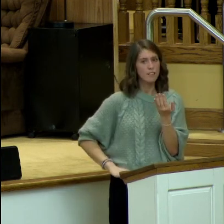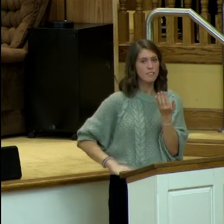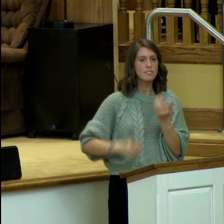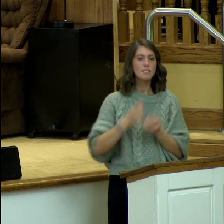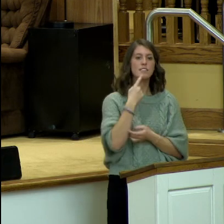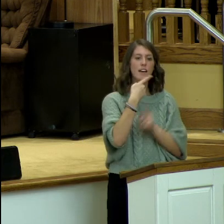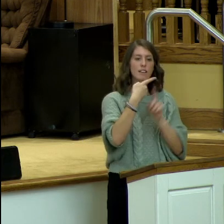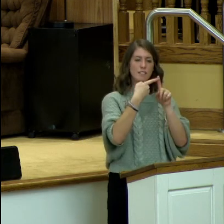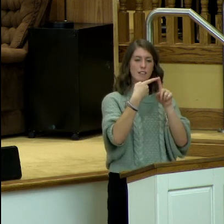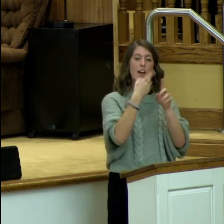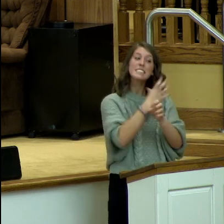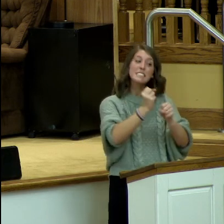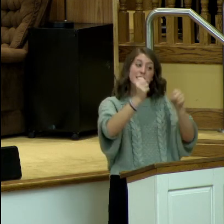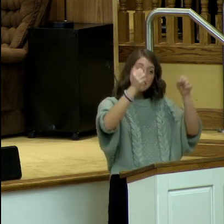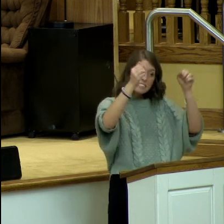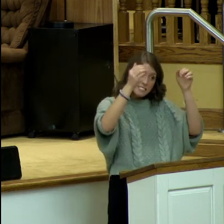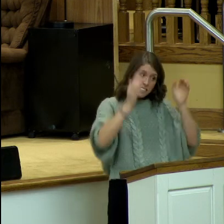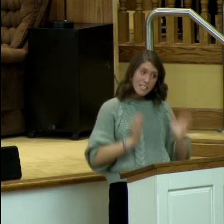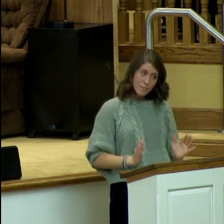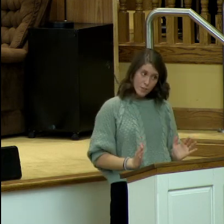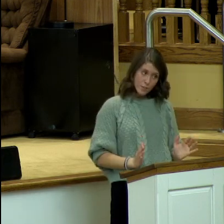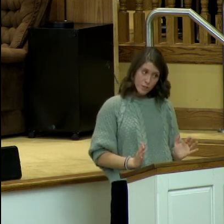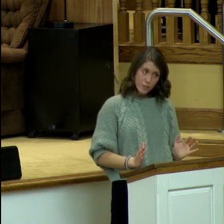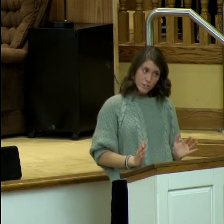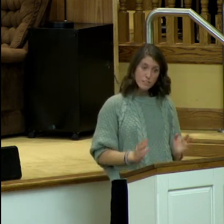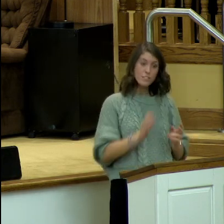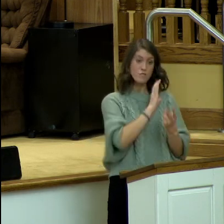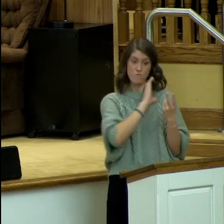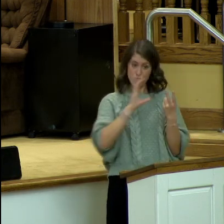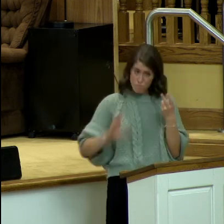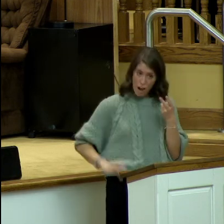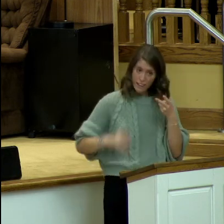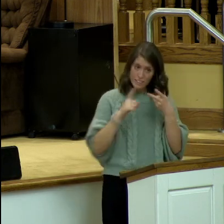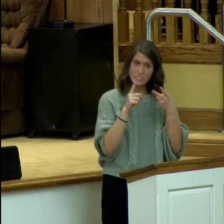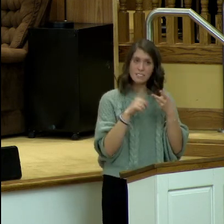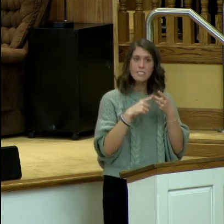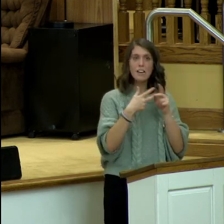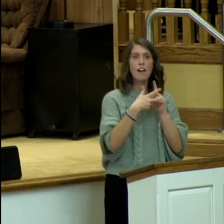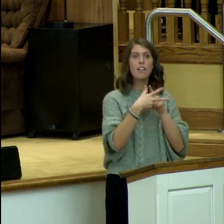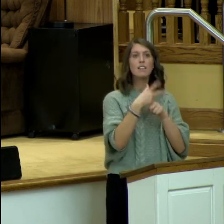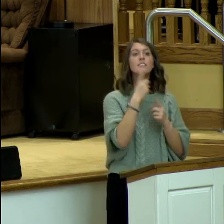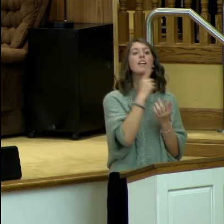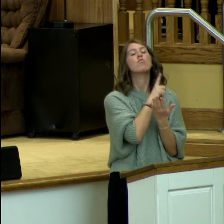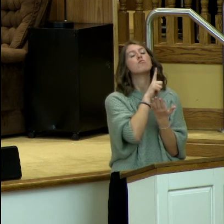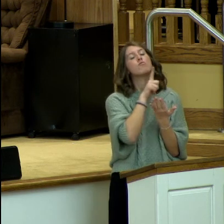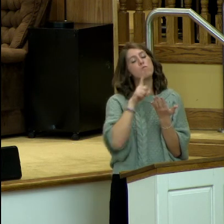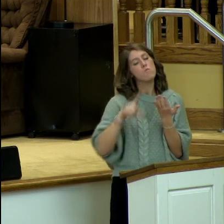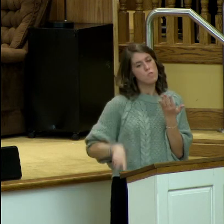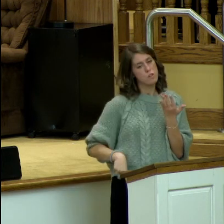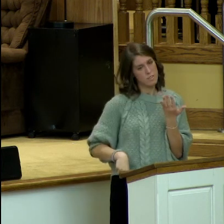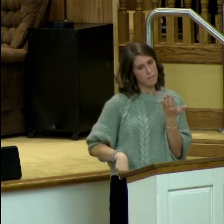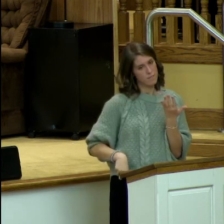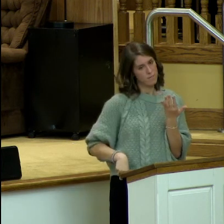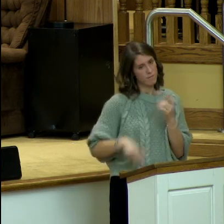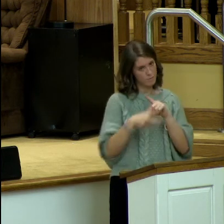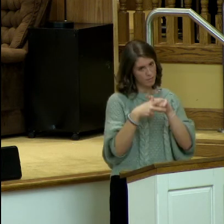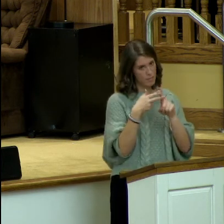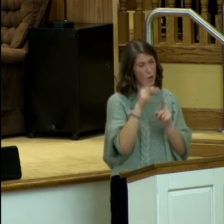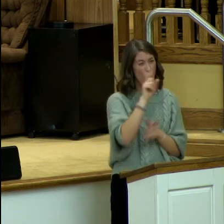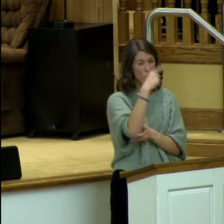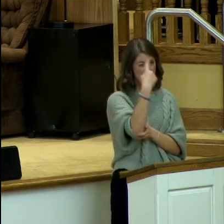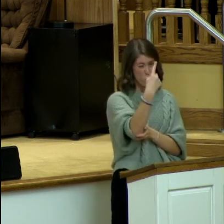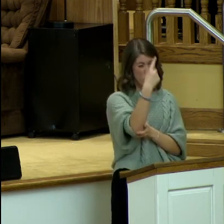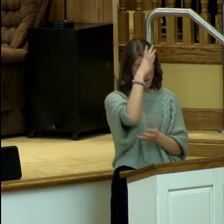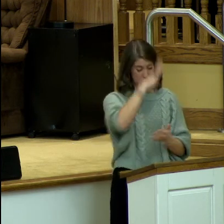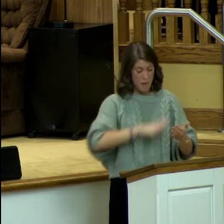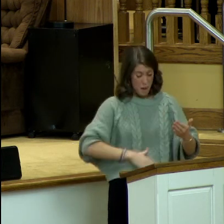It says Savior, it says Christ, and it says Lord. Only one man